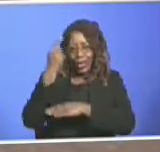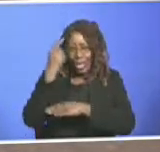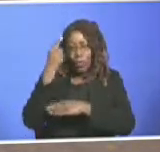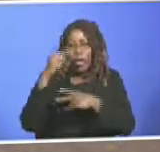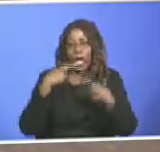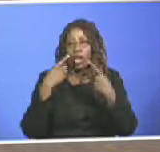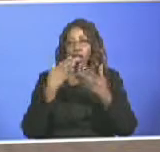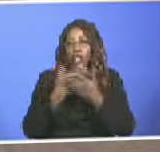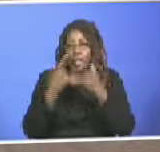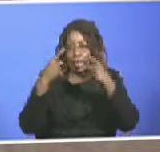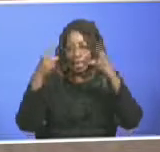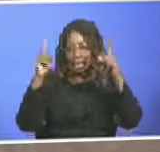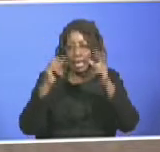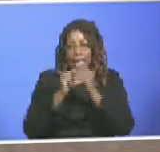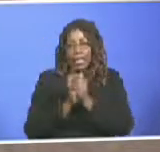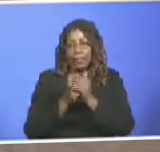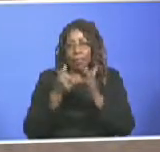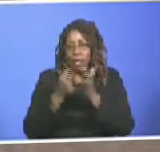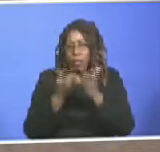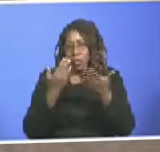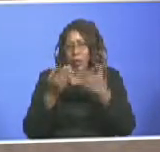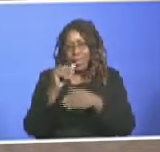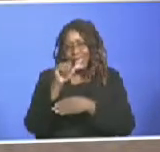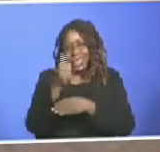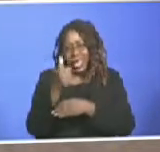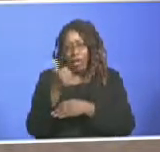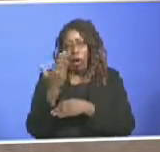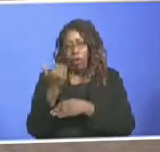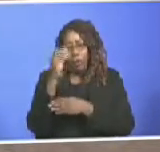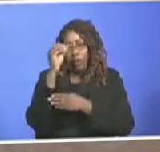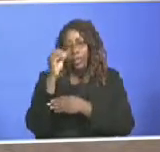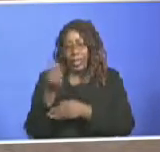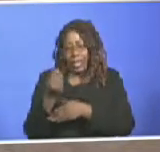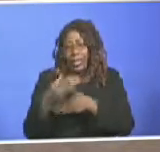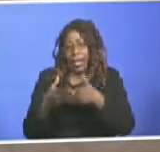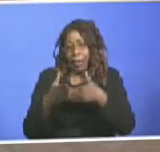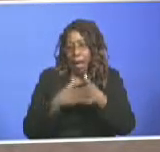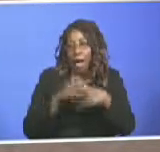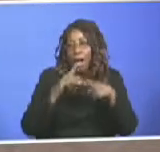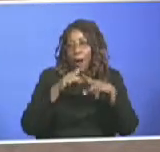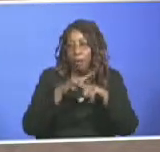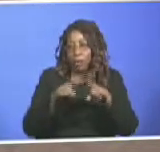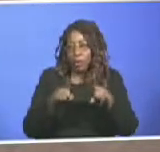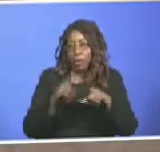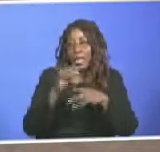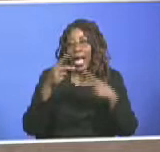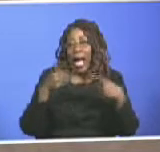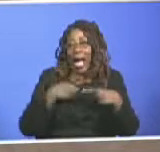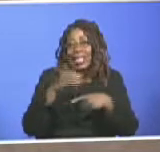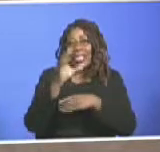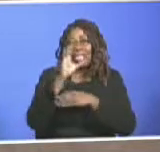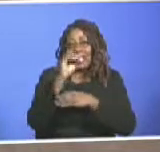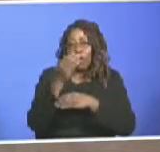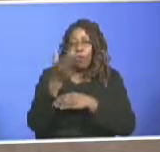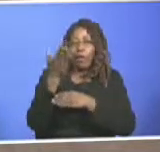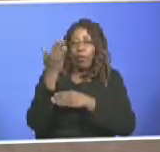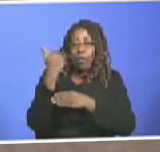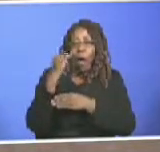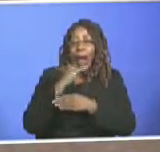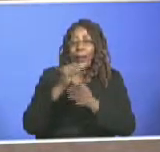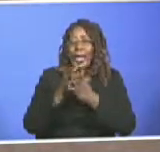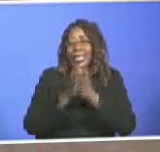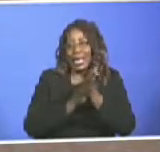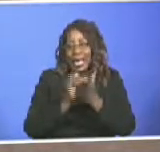success. Now, it was only about 10 to 15% of the people returning, but we had zero. So I am so excited, and I